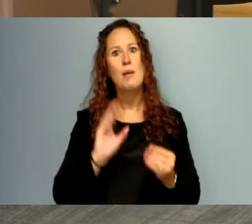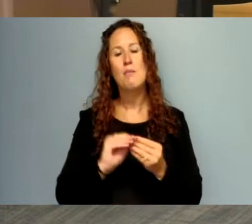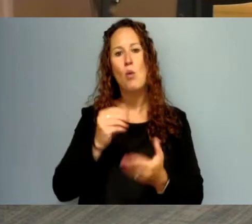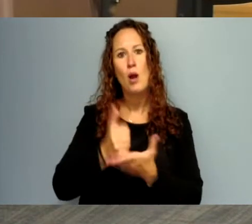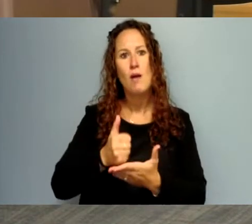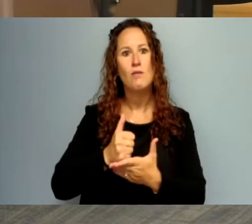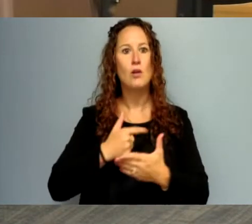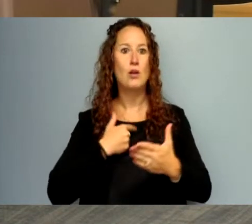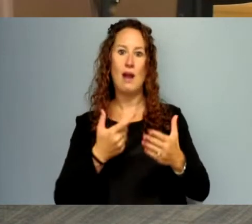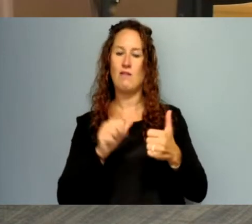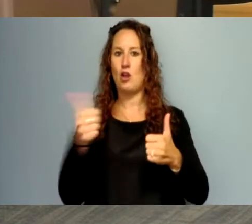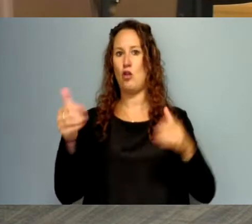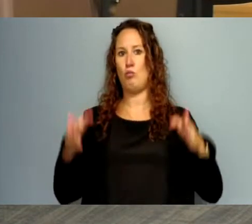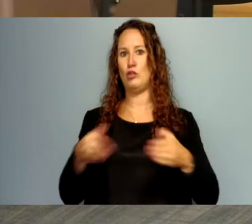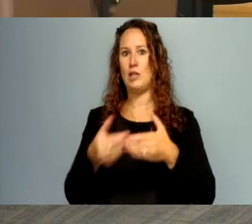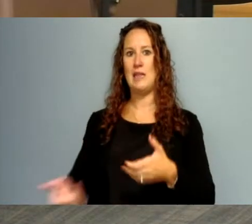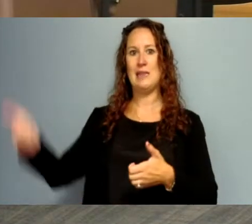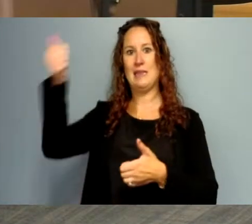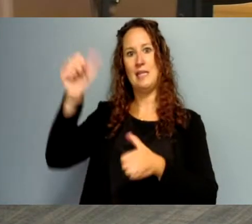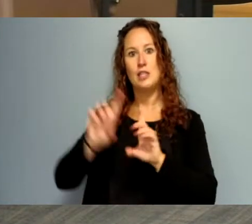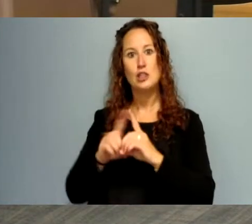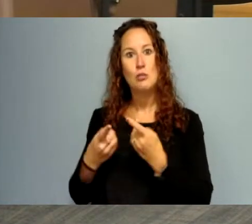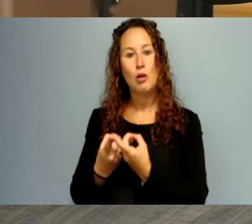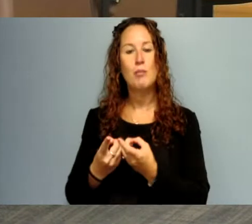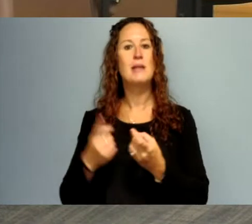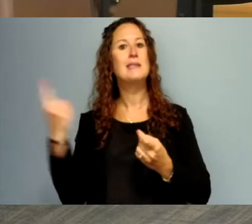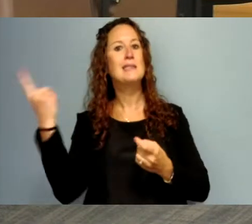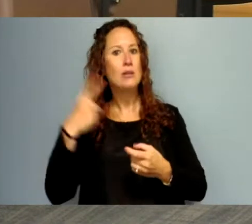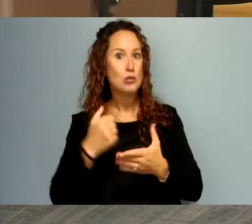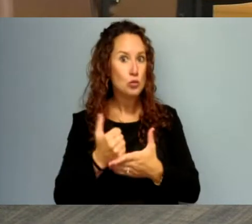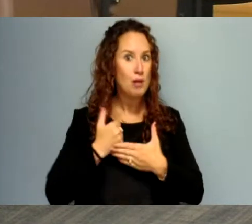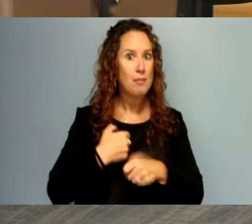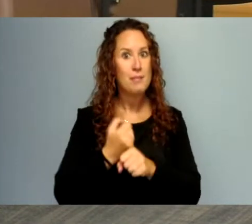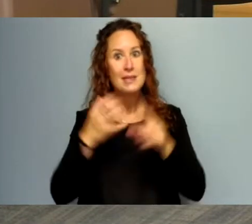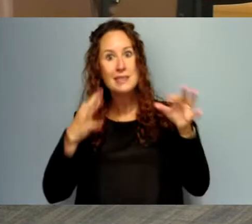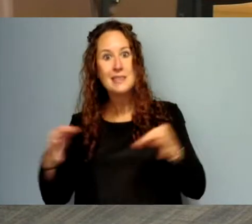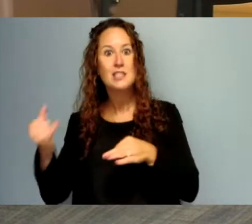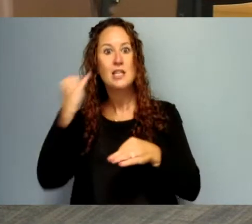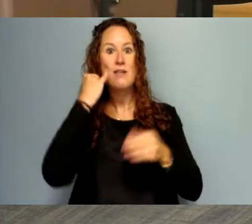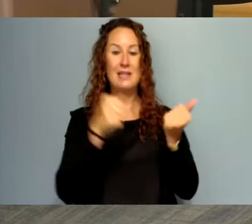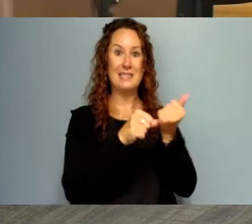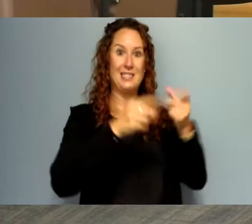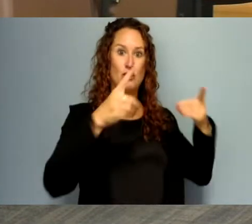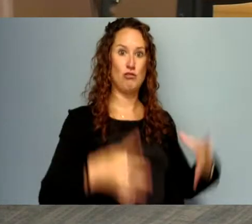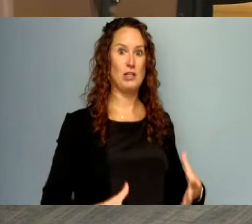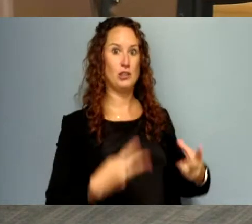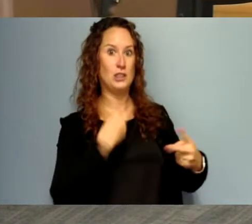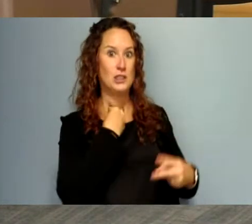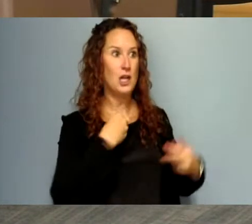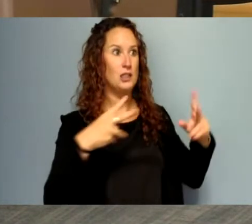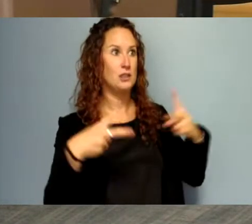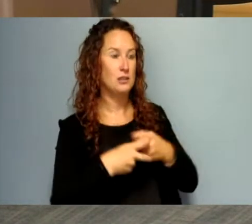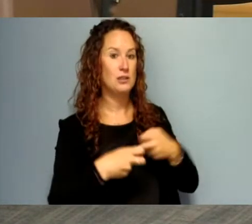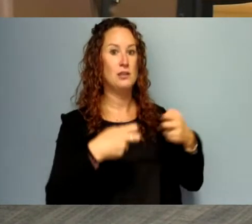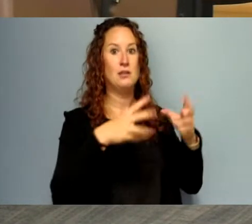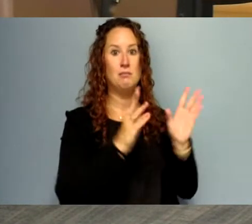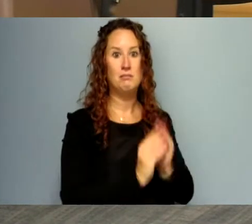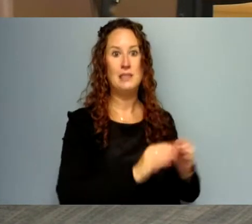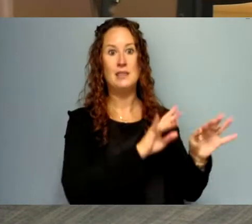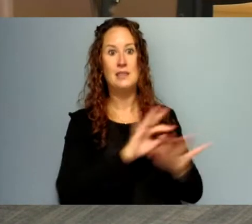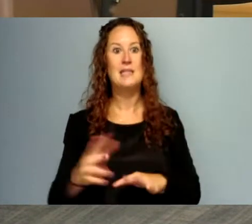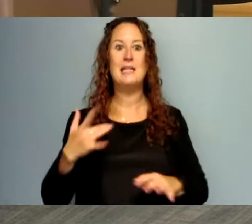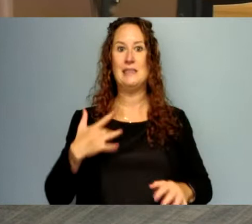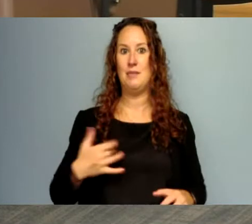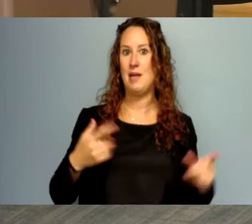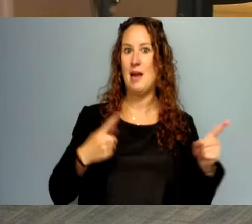lead in the department, someone to make decisions if I'm tied up and the assistant director is tied up, as often happens with 18 collective